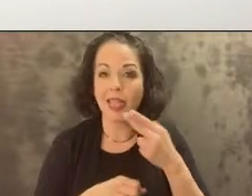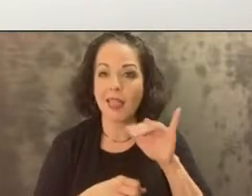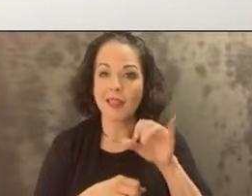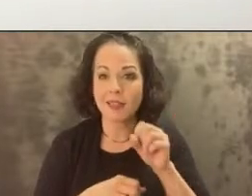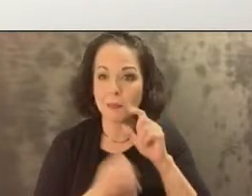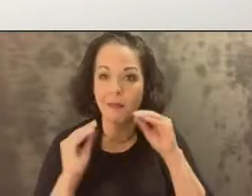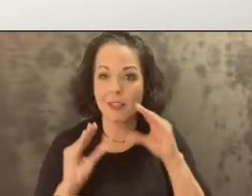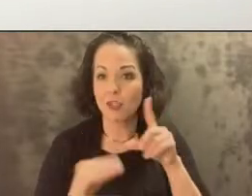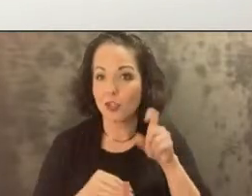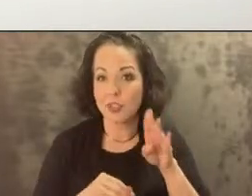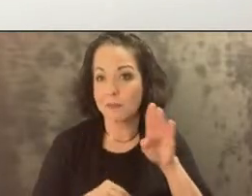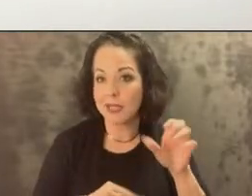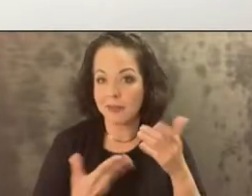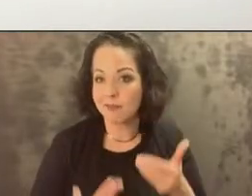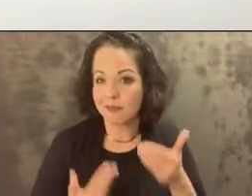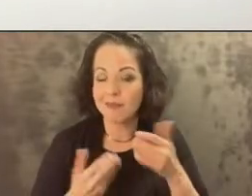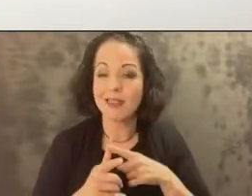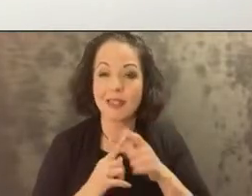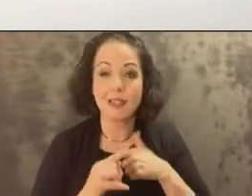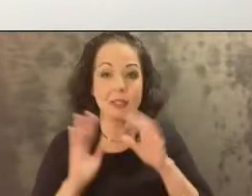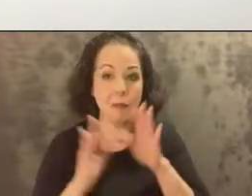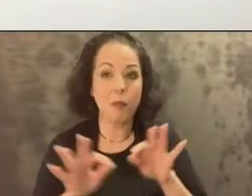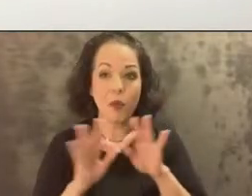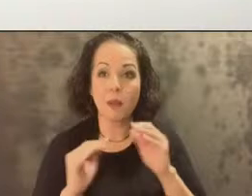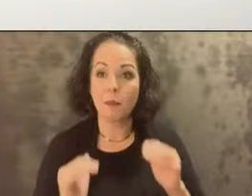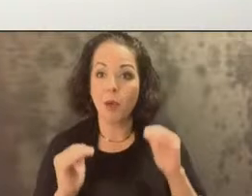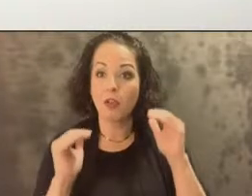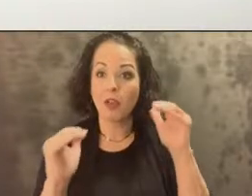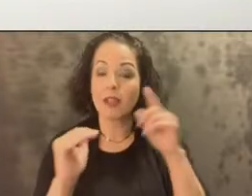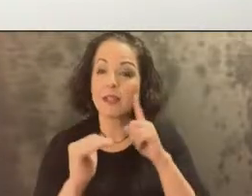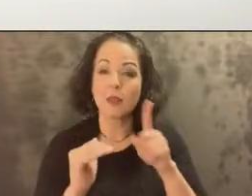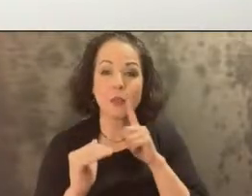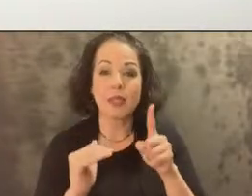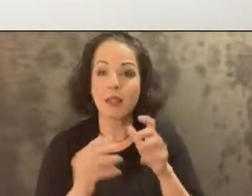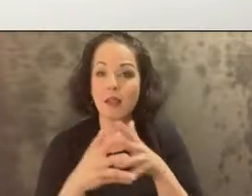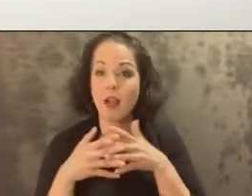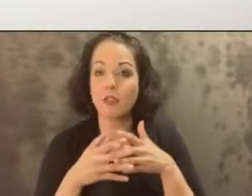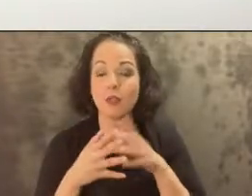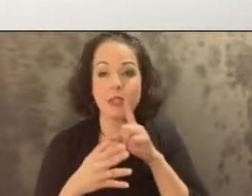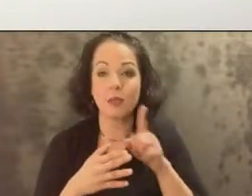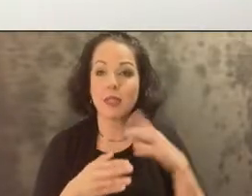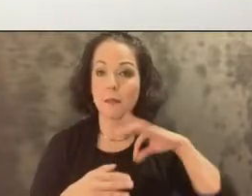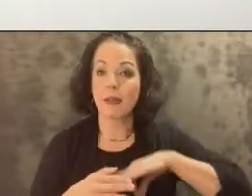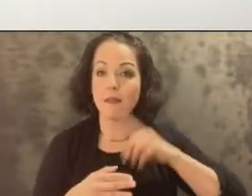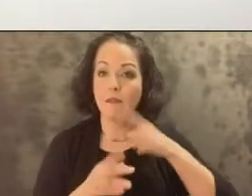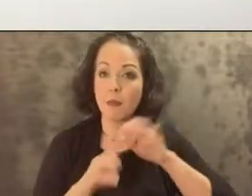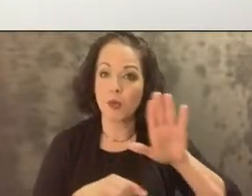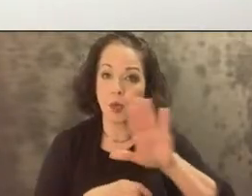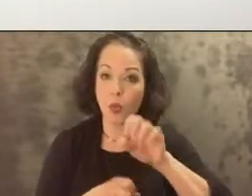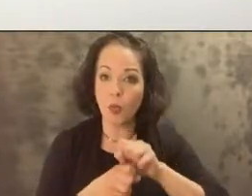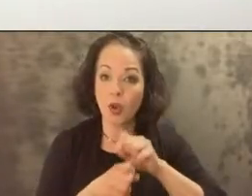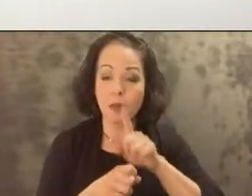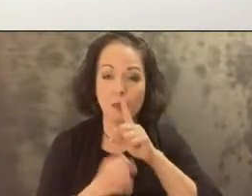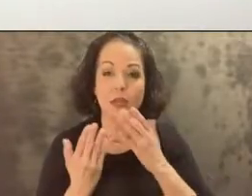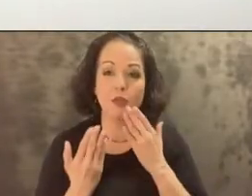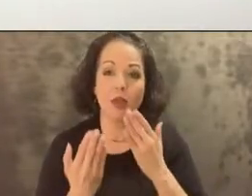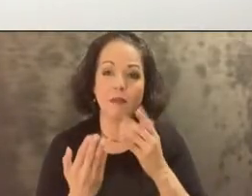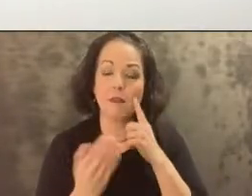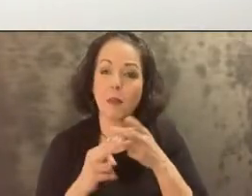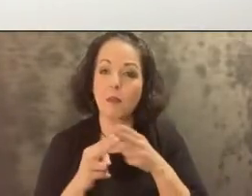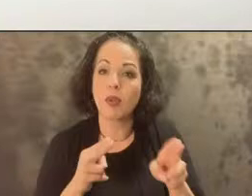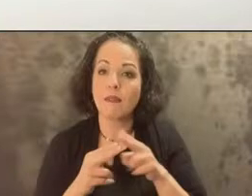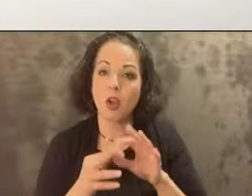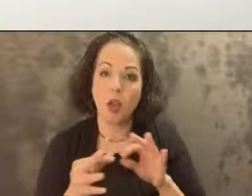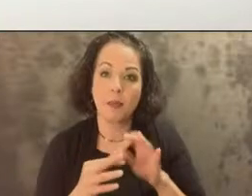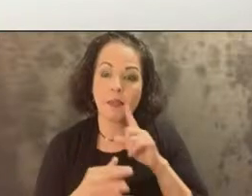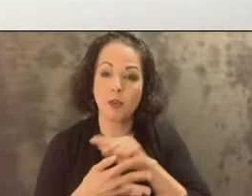is, again, such important progress, and the country is so fortunate to benefit from your work. I'm also grateful for the opportunity to provide brief comments now on 2